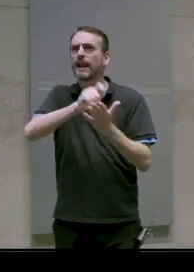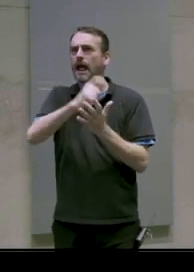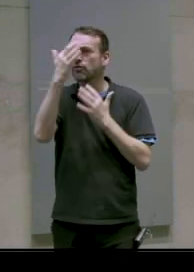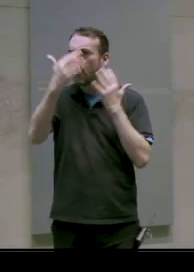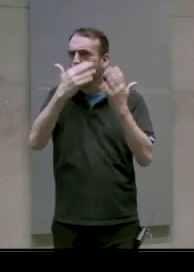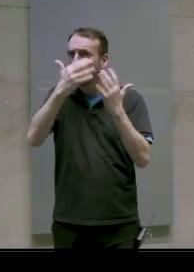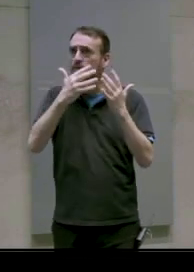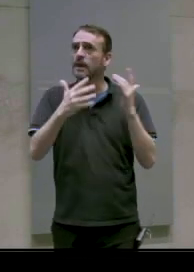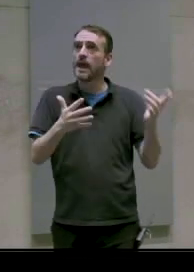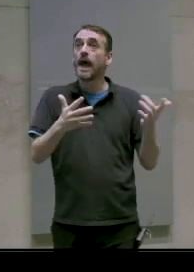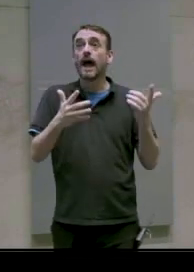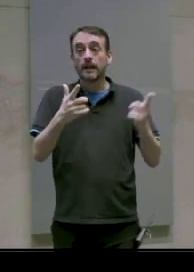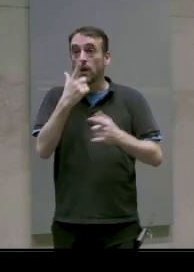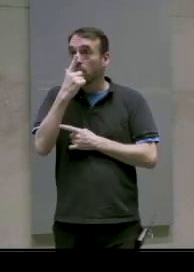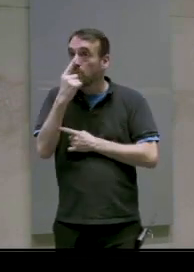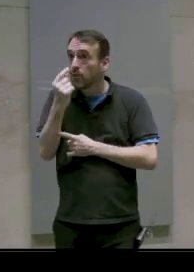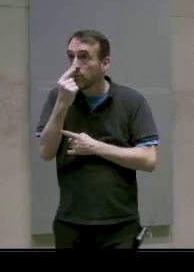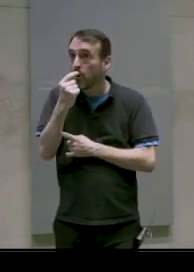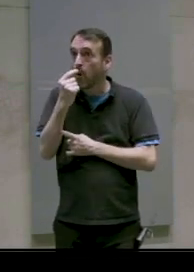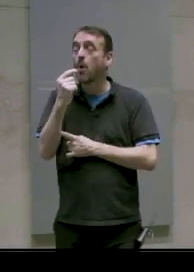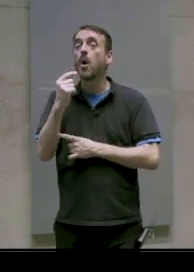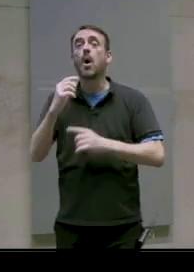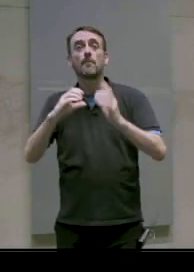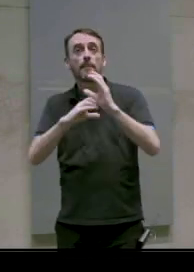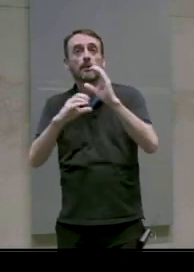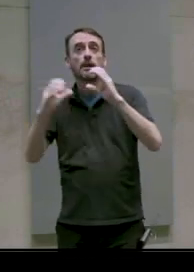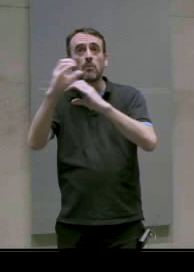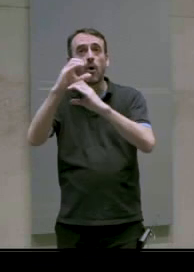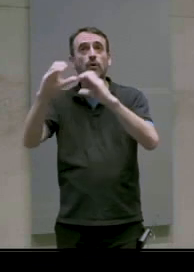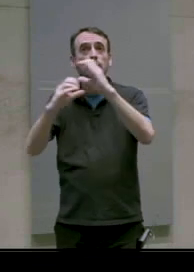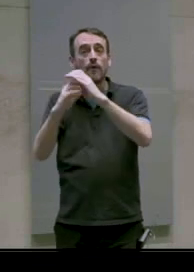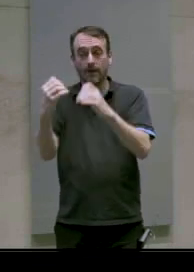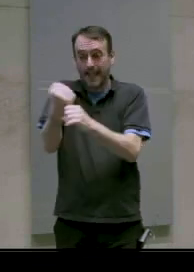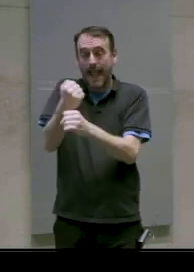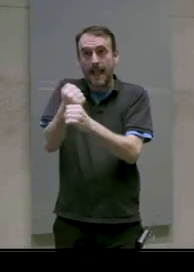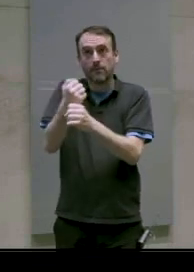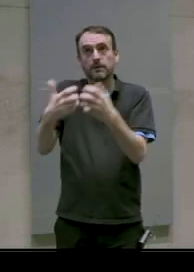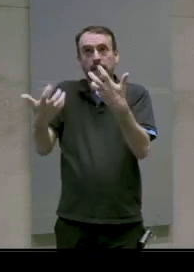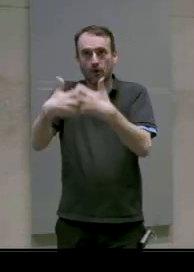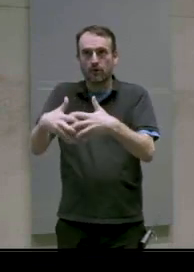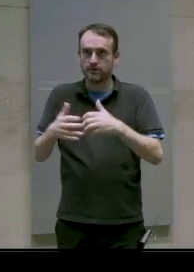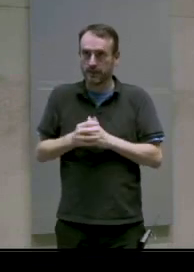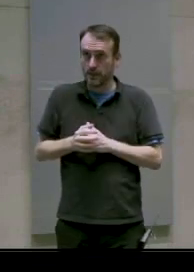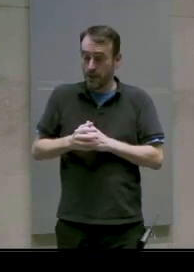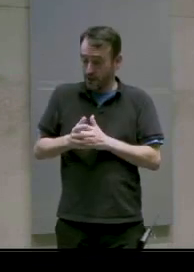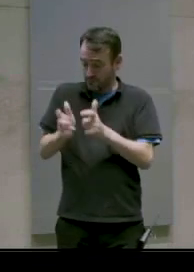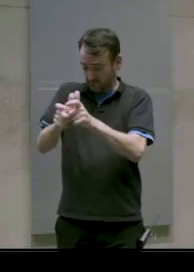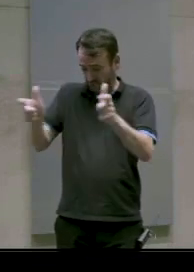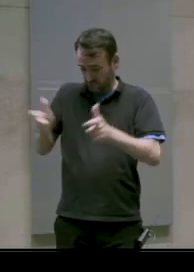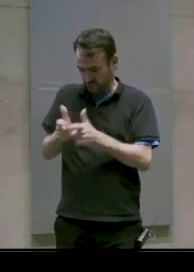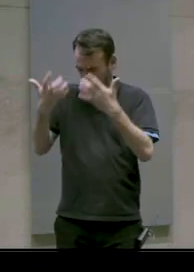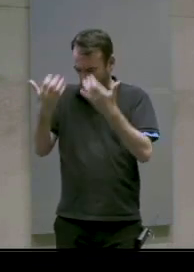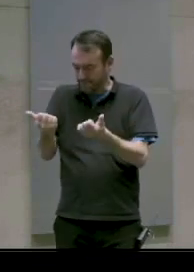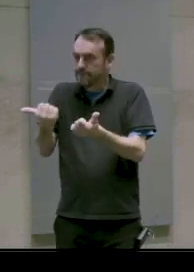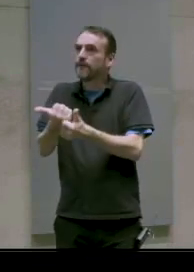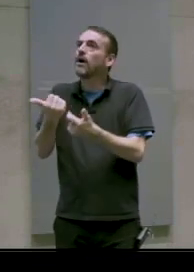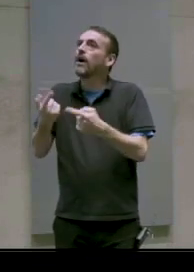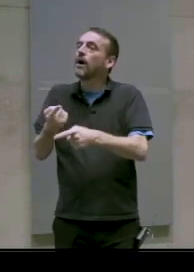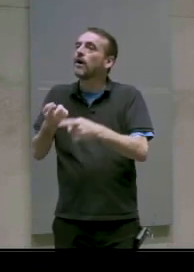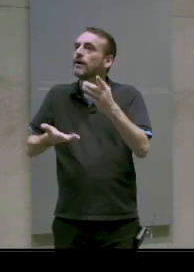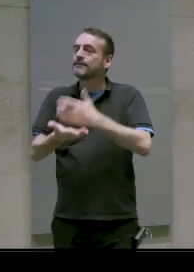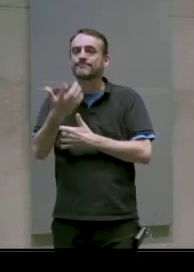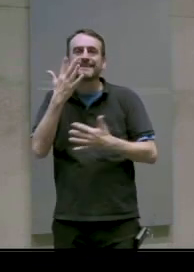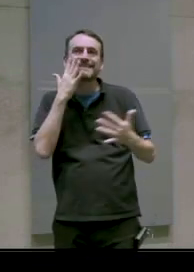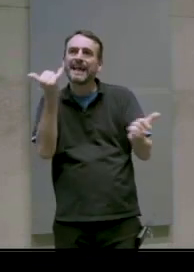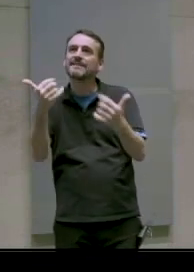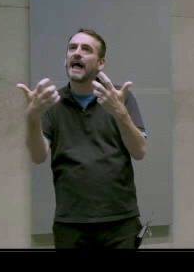game or technology. Now, with the toolkit in place, we could think about how to test it. Here, Immo and I turn to our research